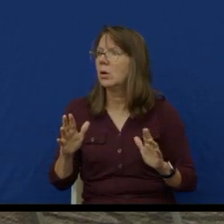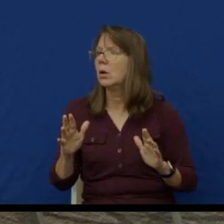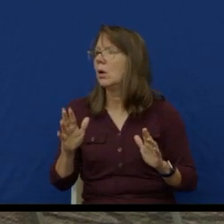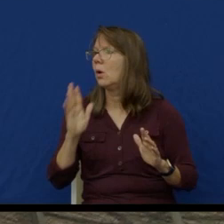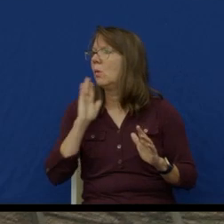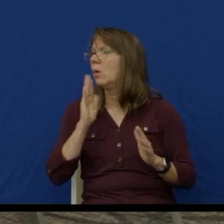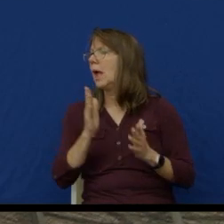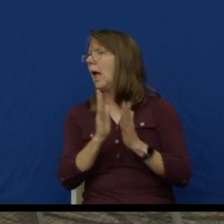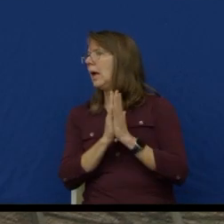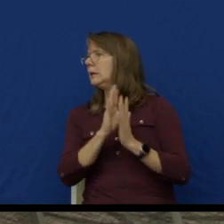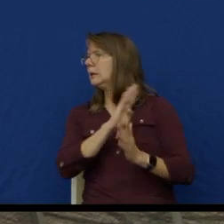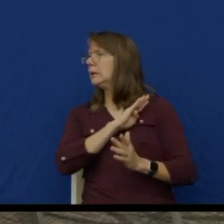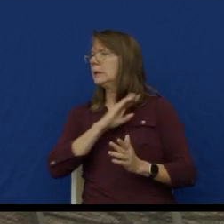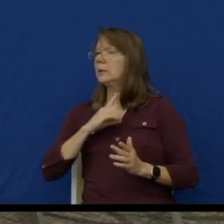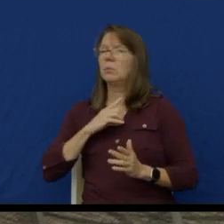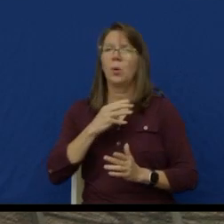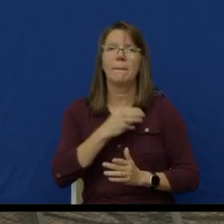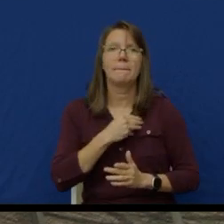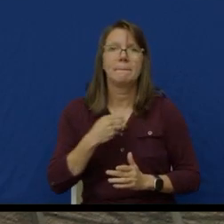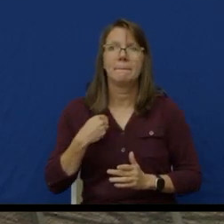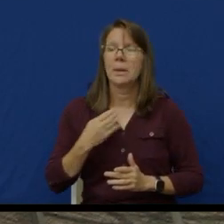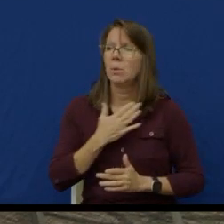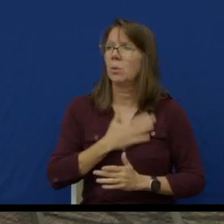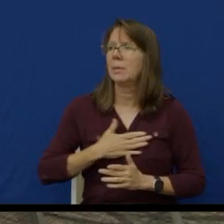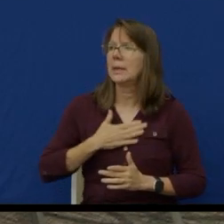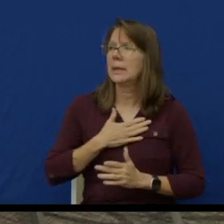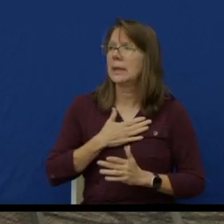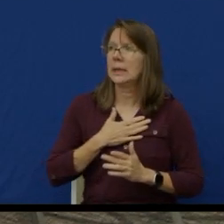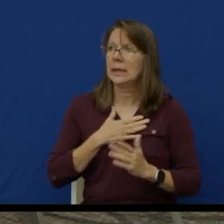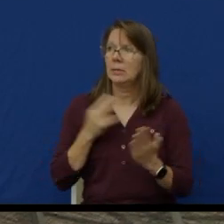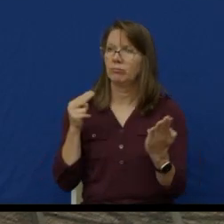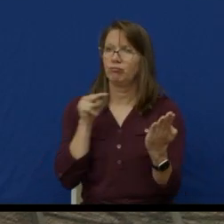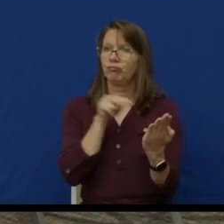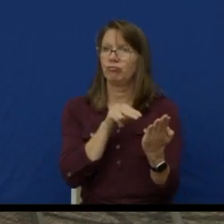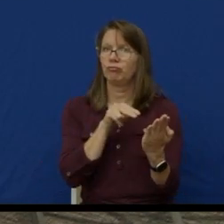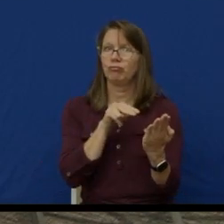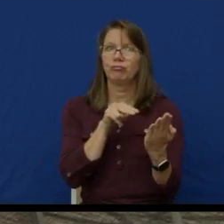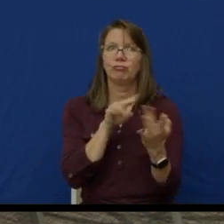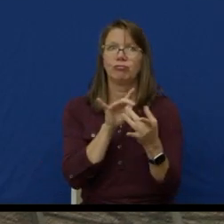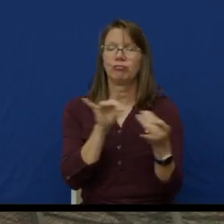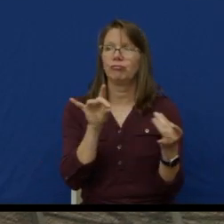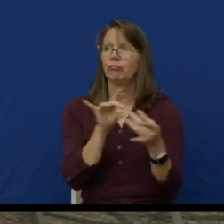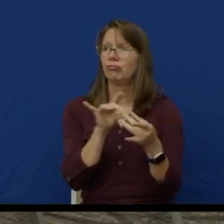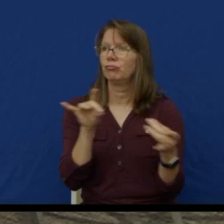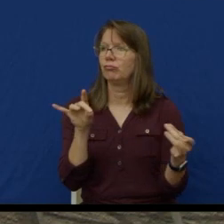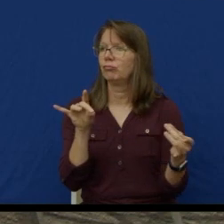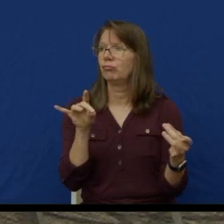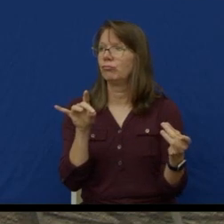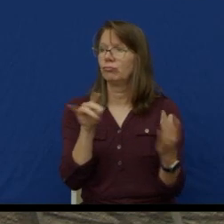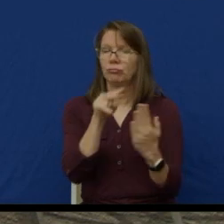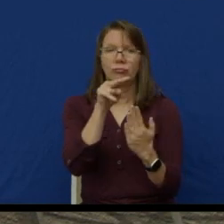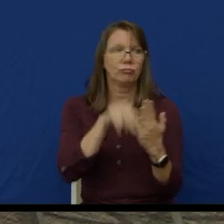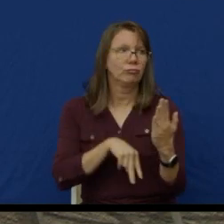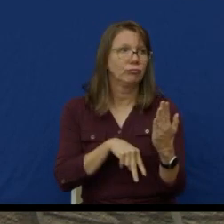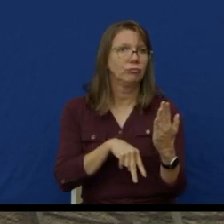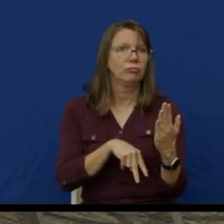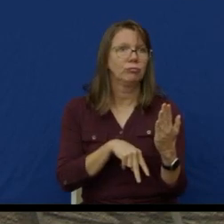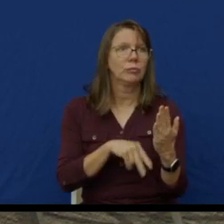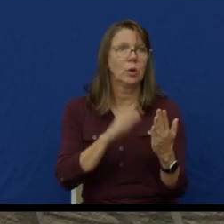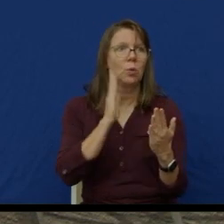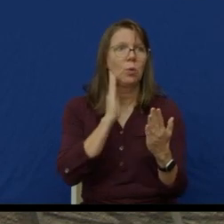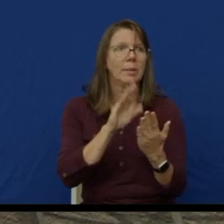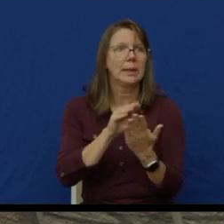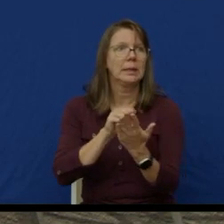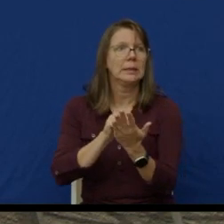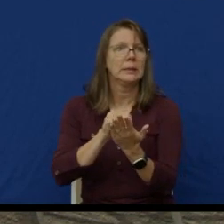the board members to please reference that comment and read it, and it will be noted